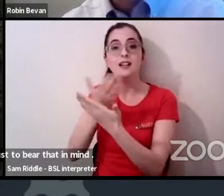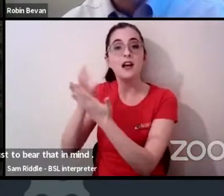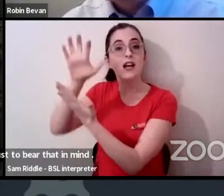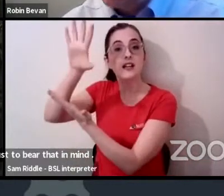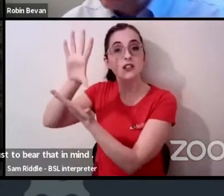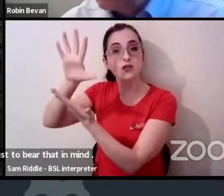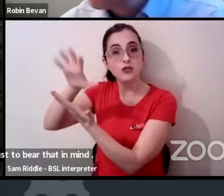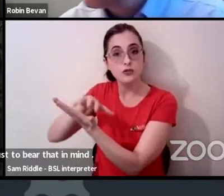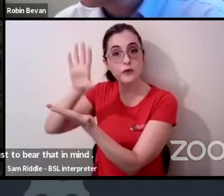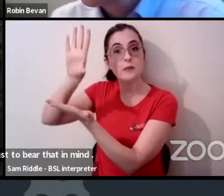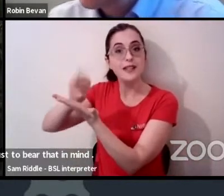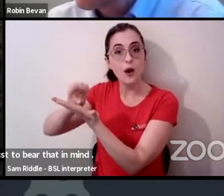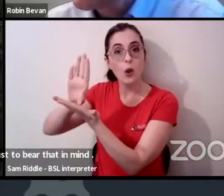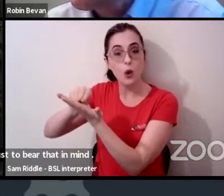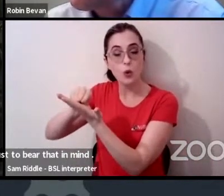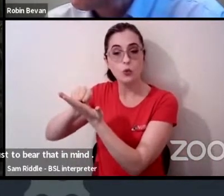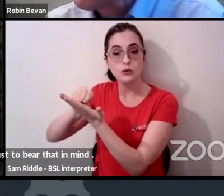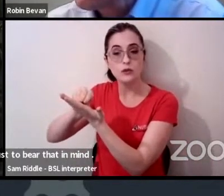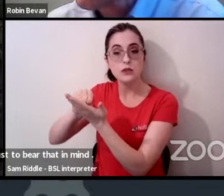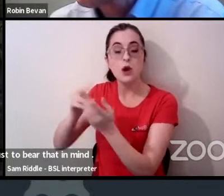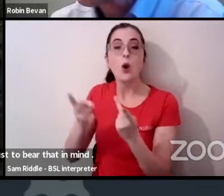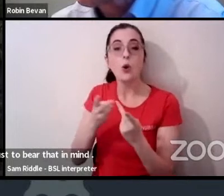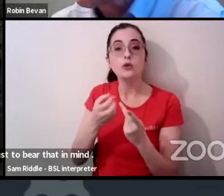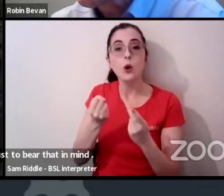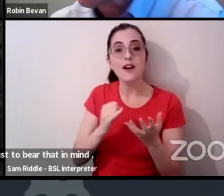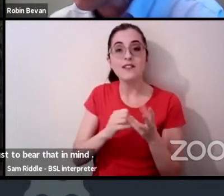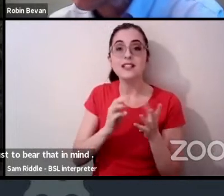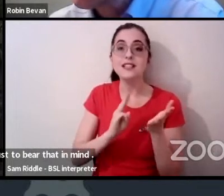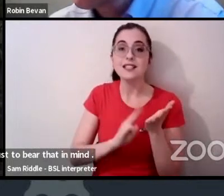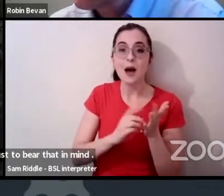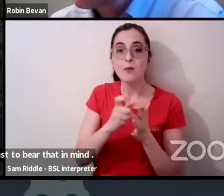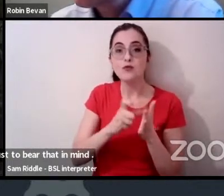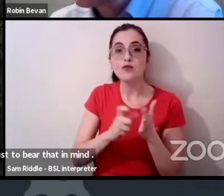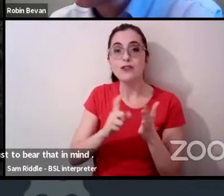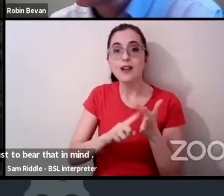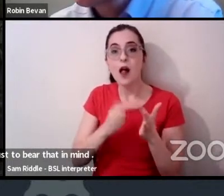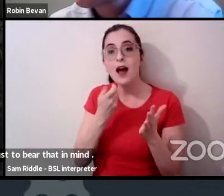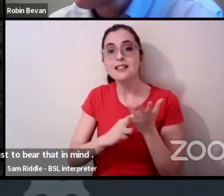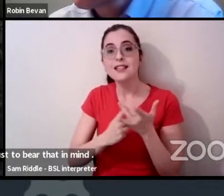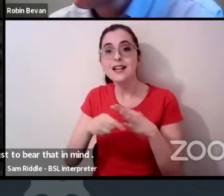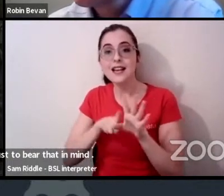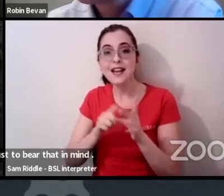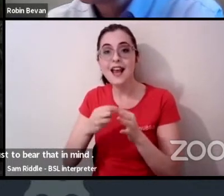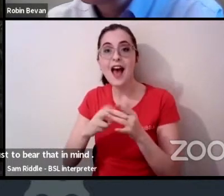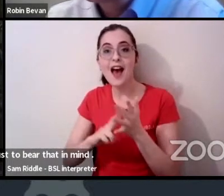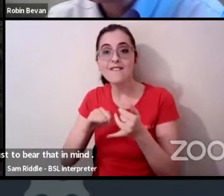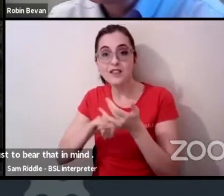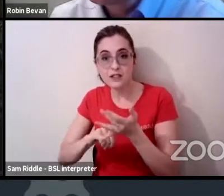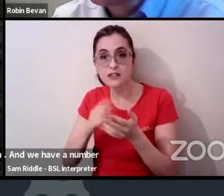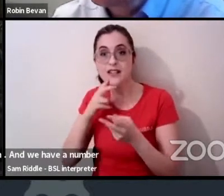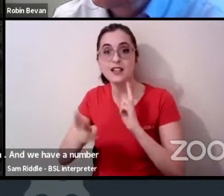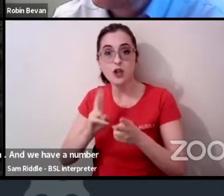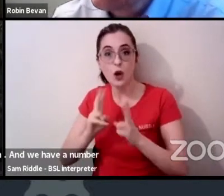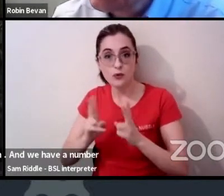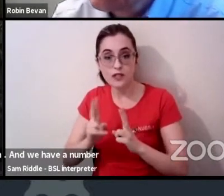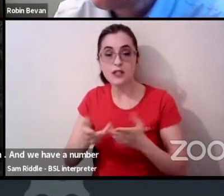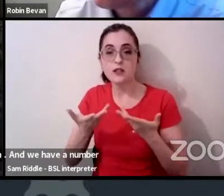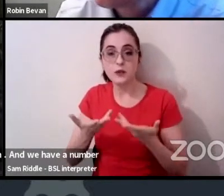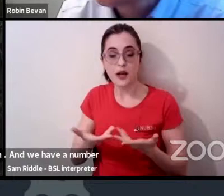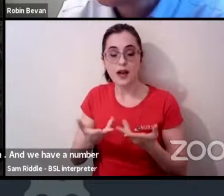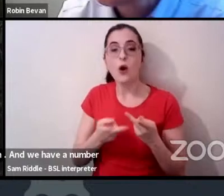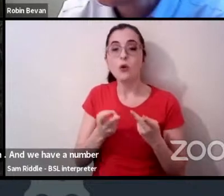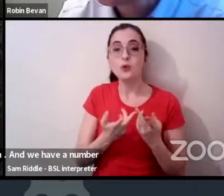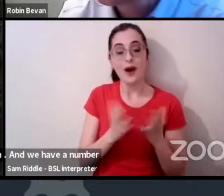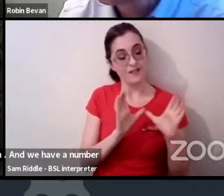transcript of this call. We also have Sam Riddle and Nikki Evans providing BSL interpretation services this evening for those who need it. We also have a team